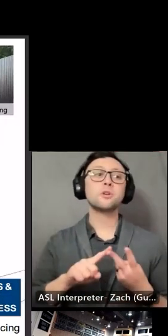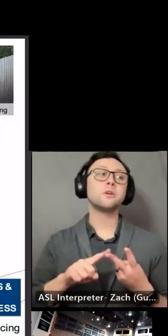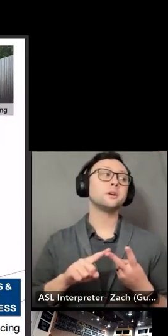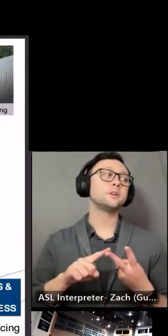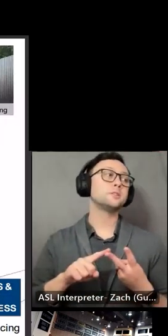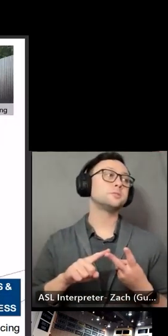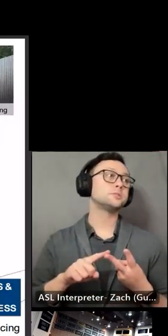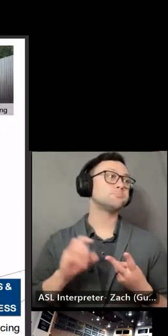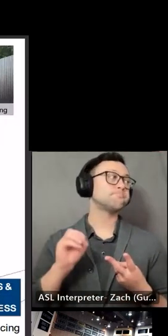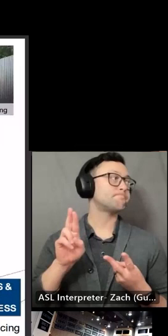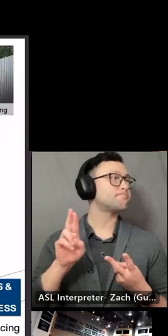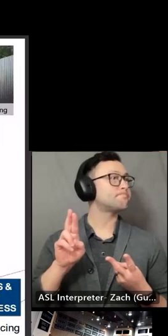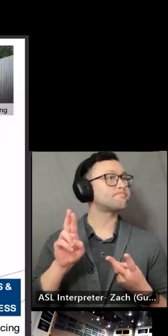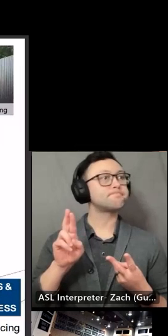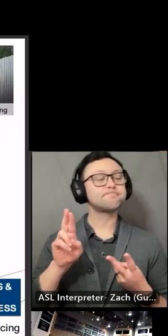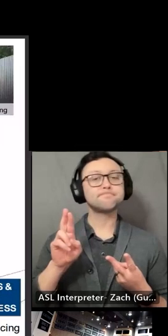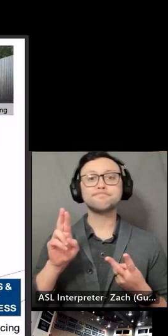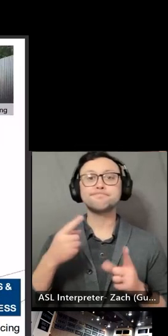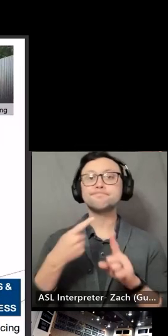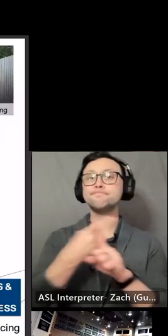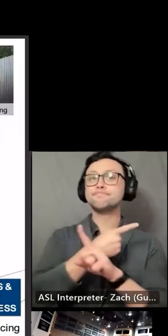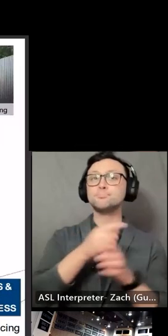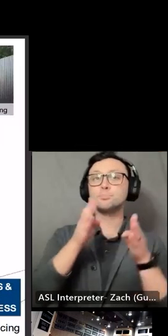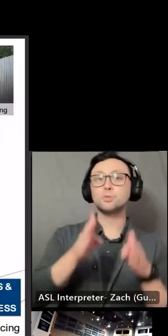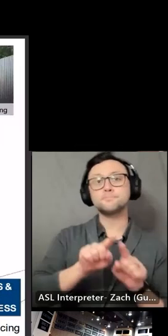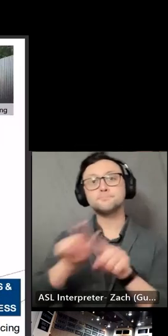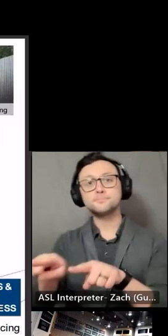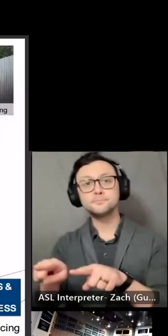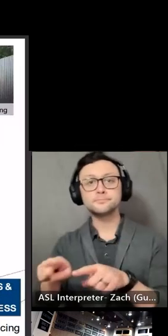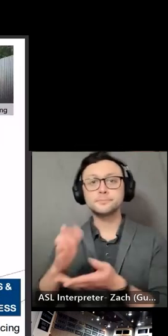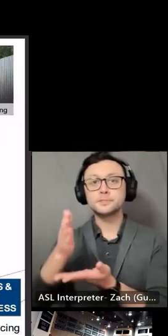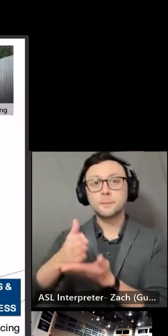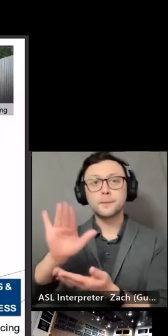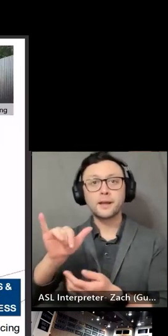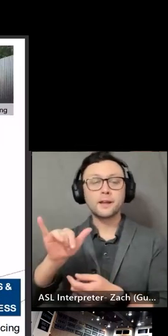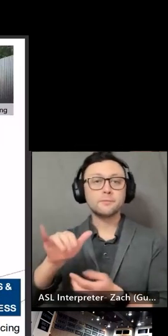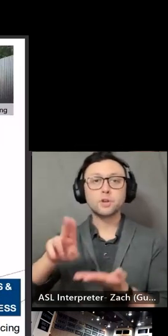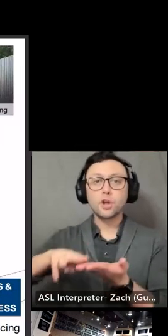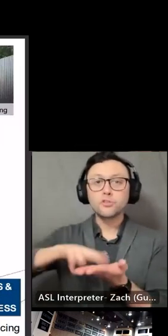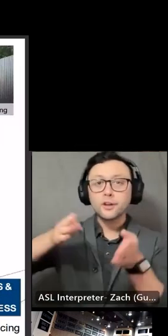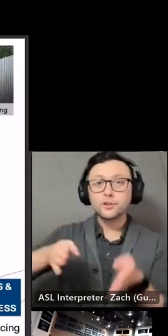for different bus, you know, needs, or